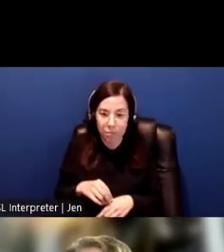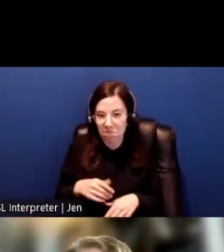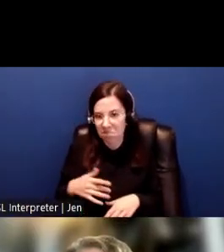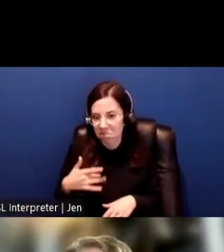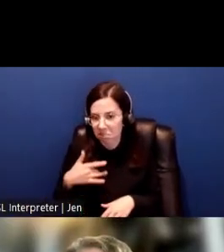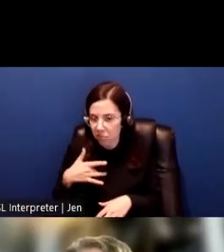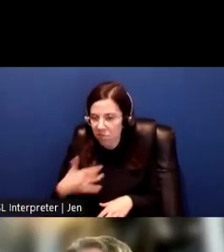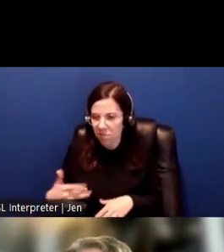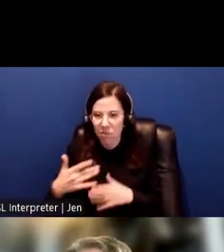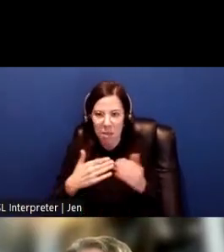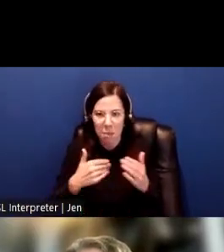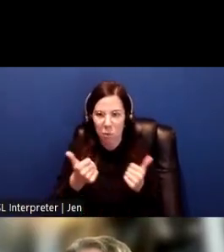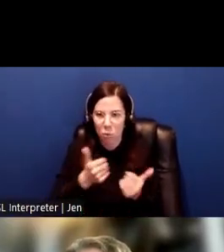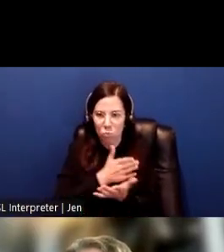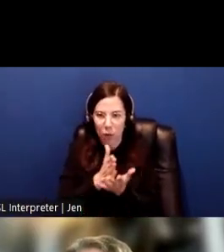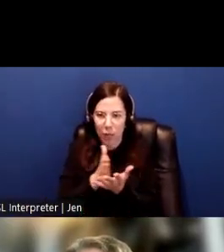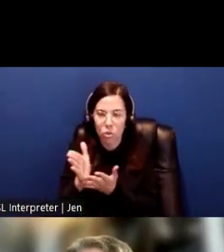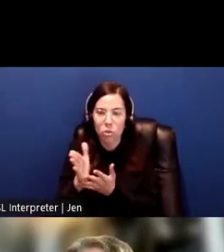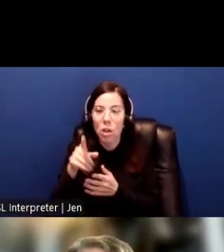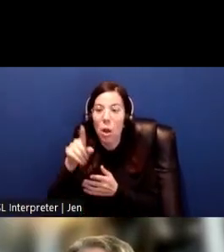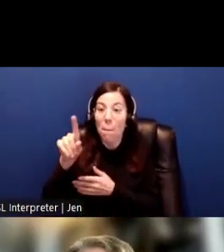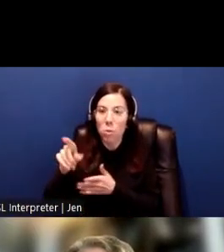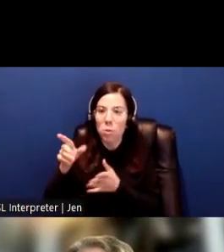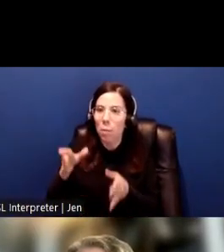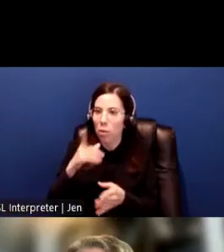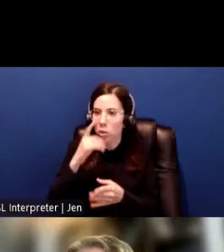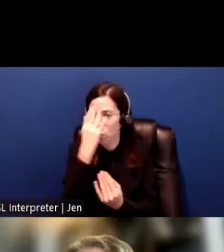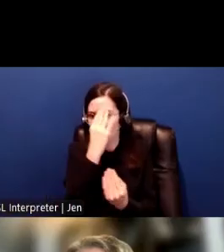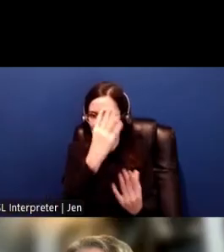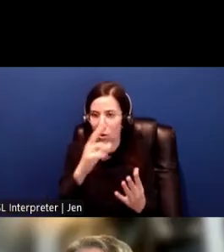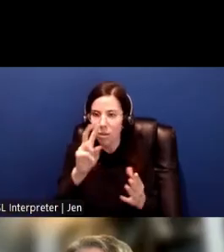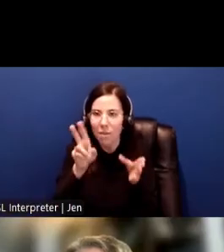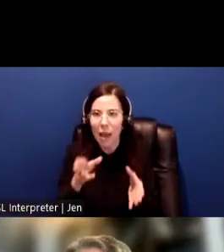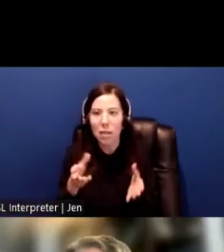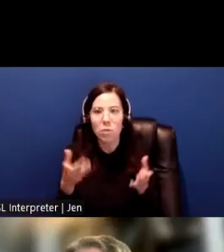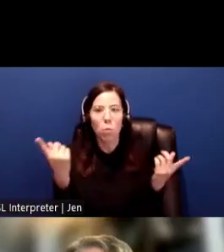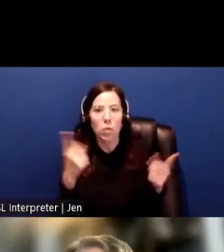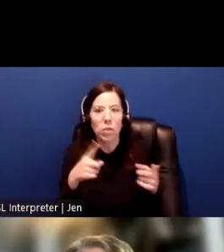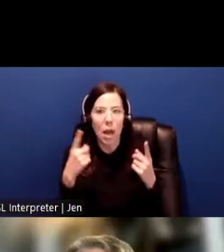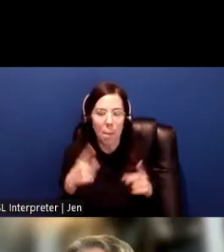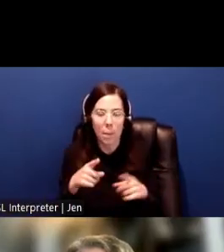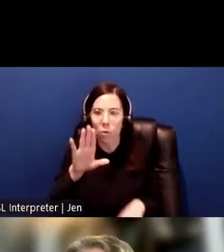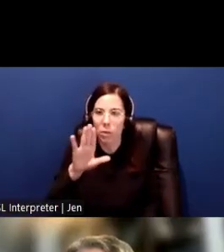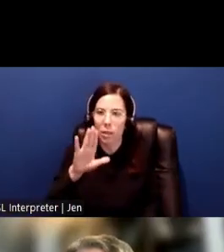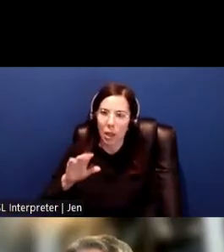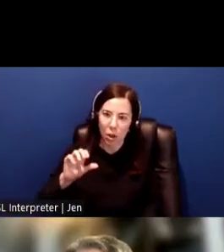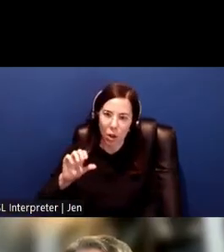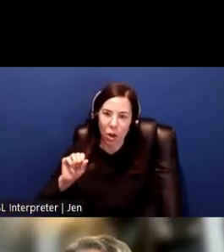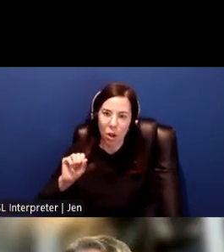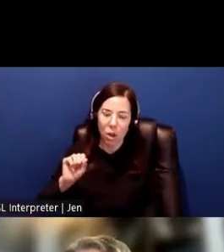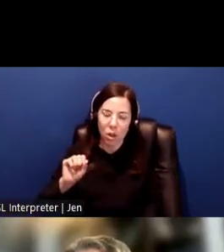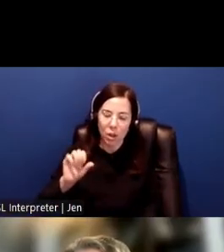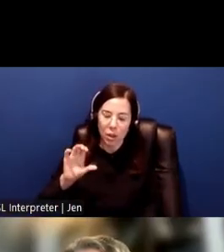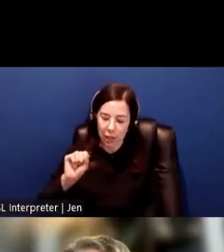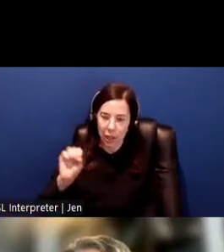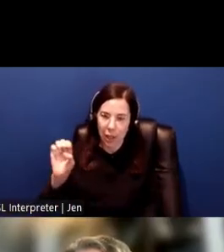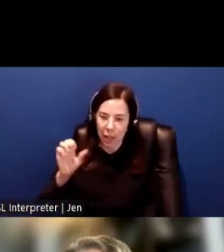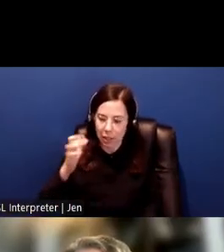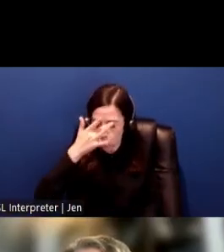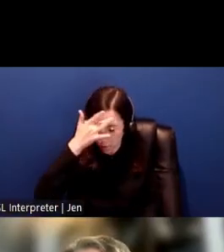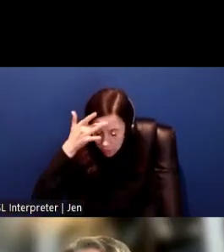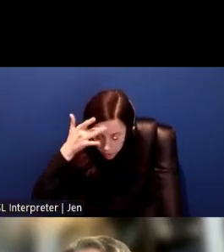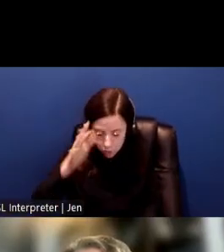across branches, an individual who informs victims of the status of cases. That's not just the military. This is an actor that I forgot to